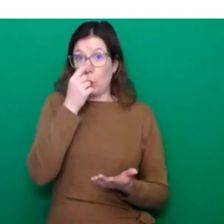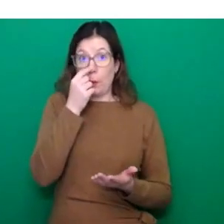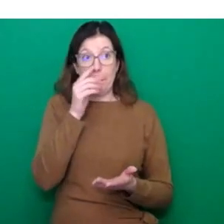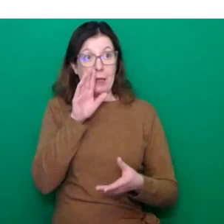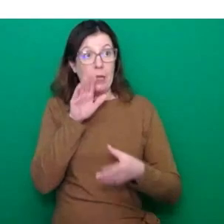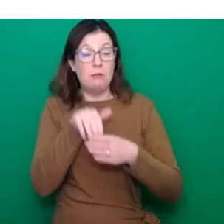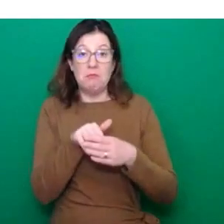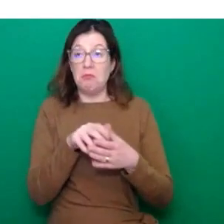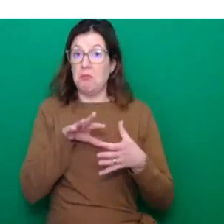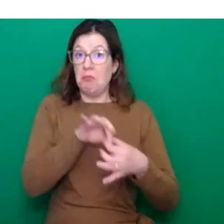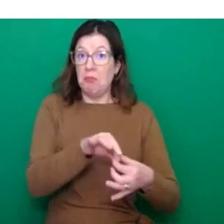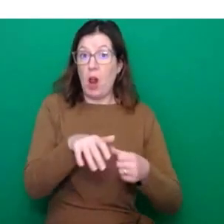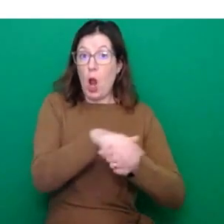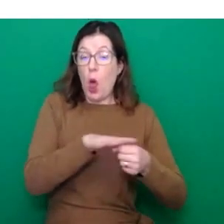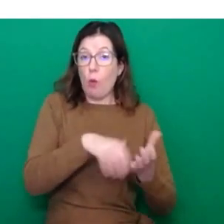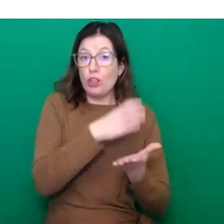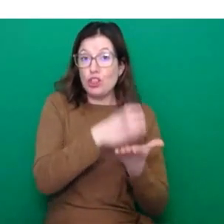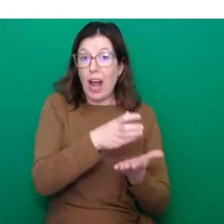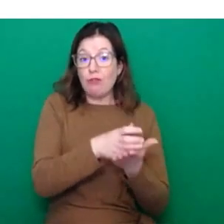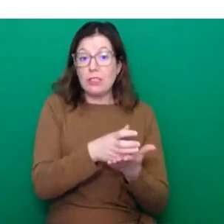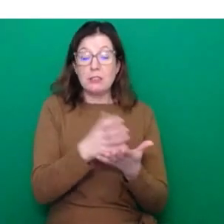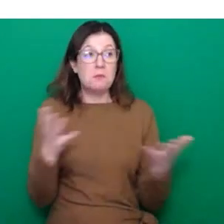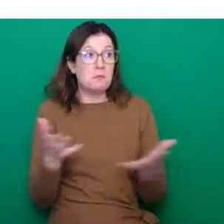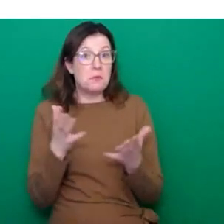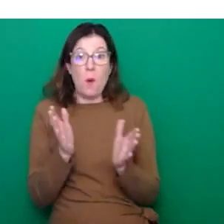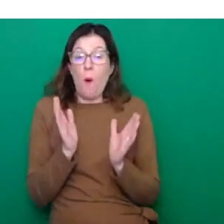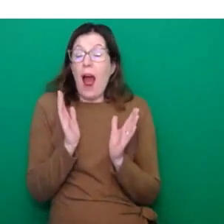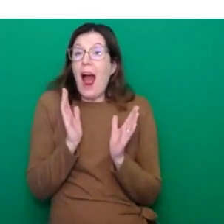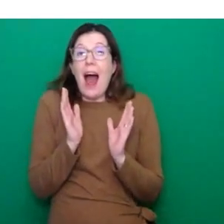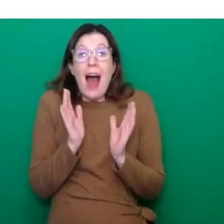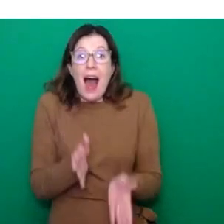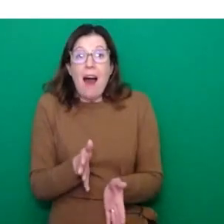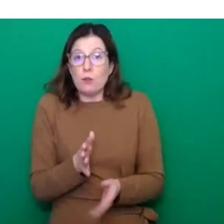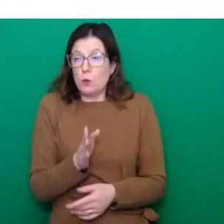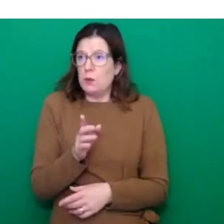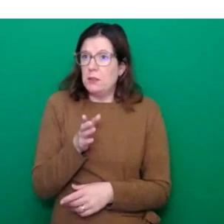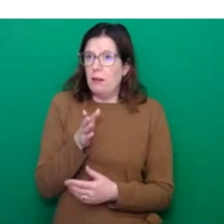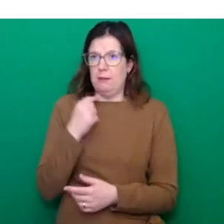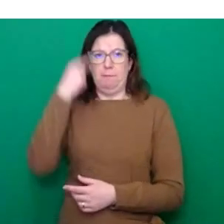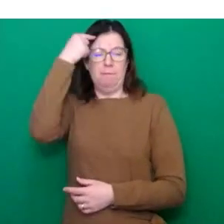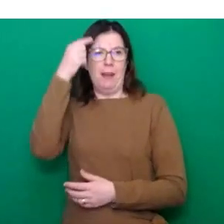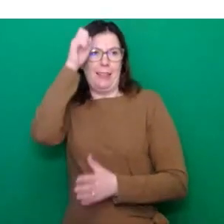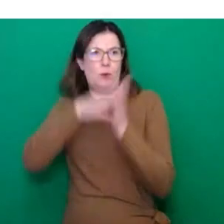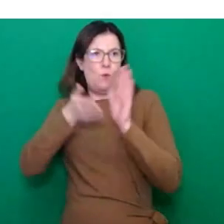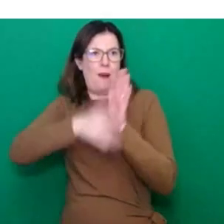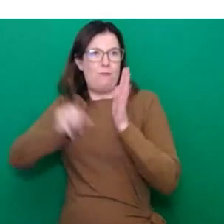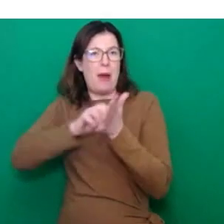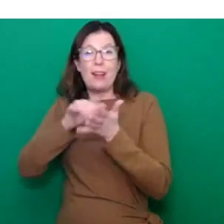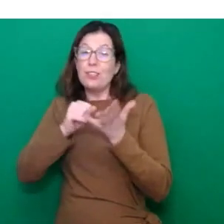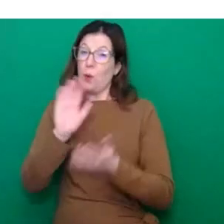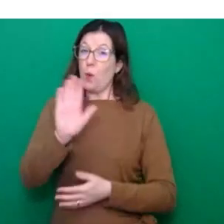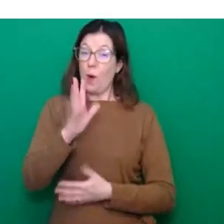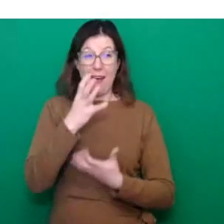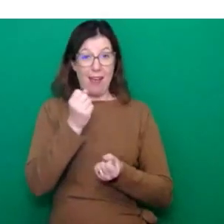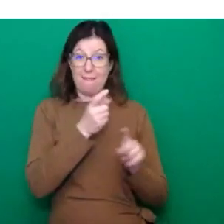local charity, you don't necessarily have to look straight to the NHS. There's loads of other opportunities to get